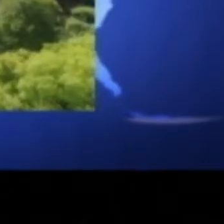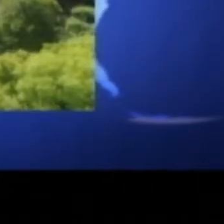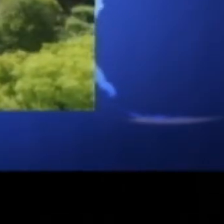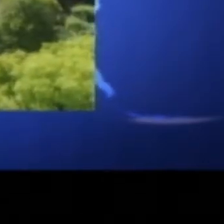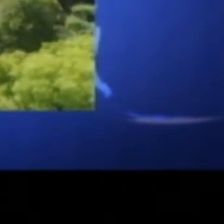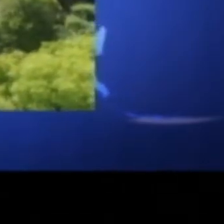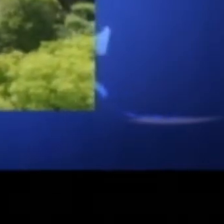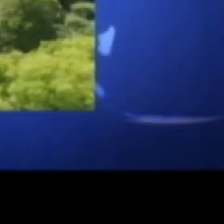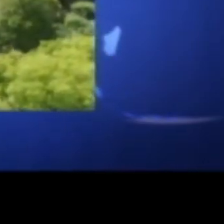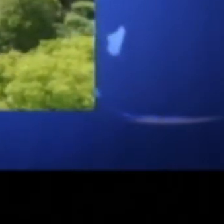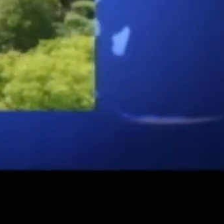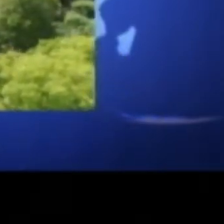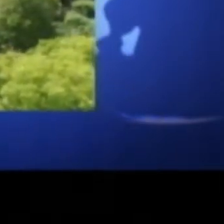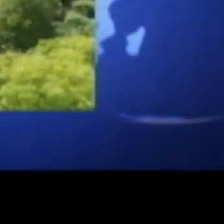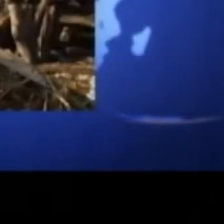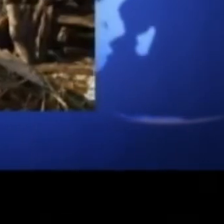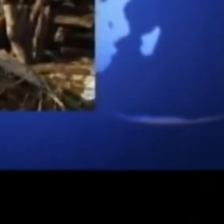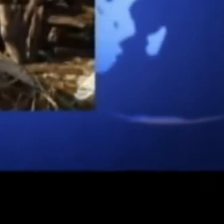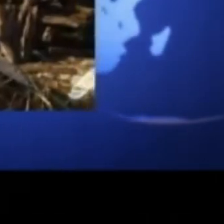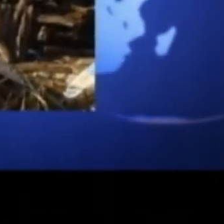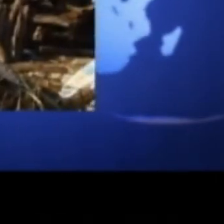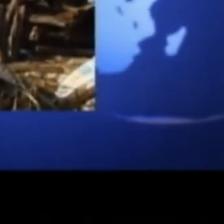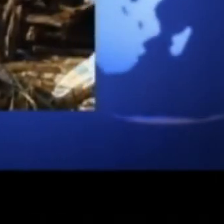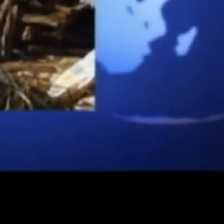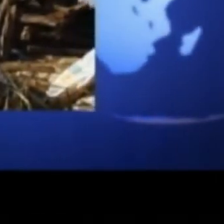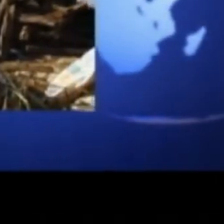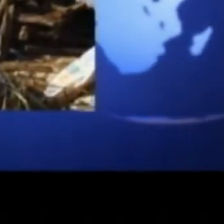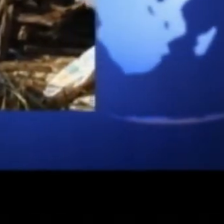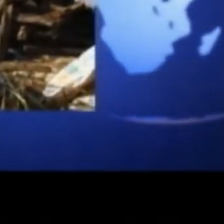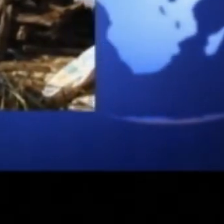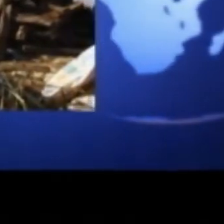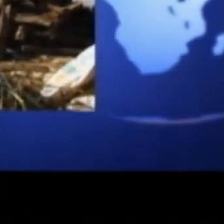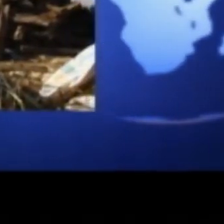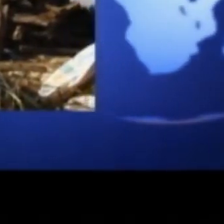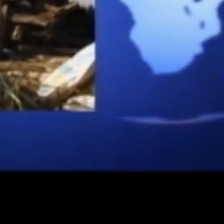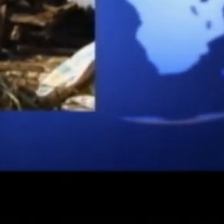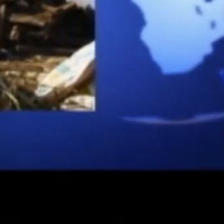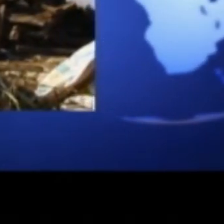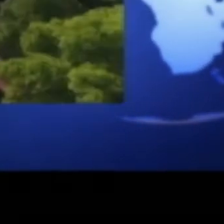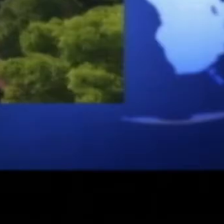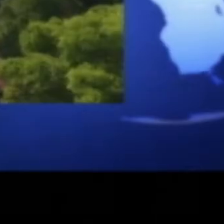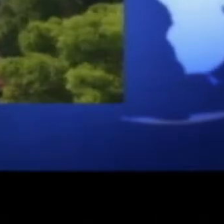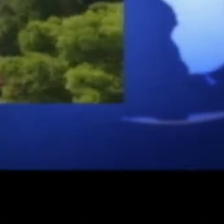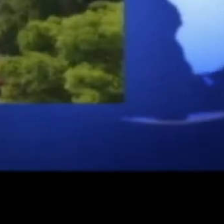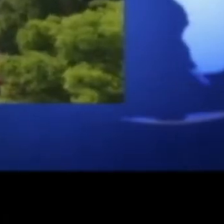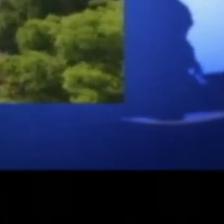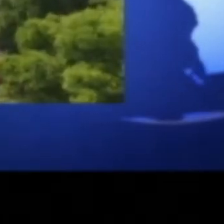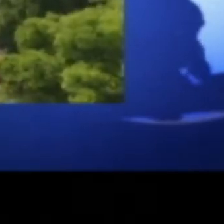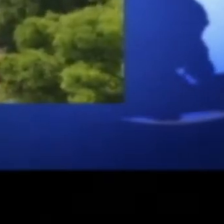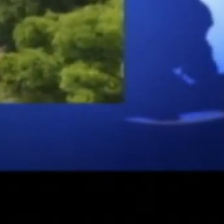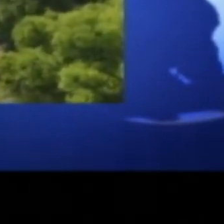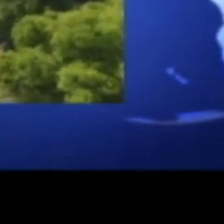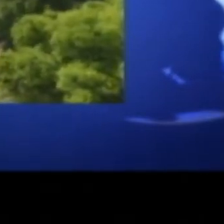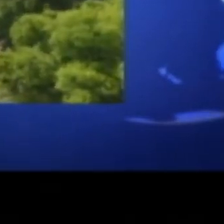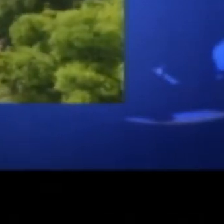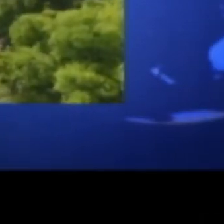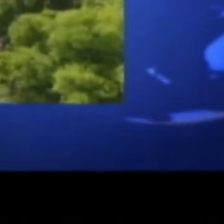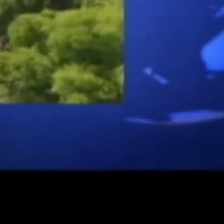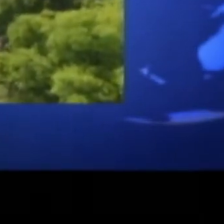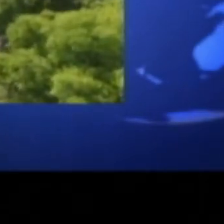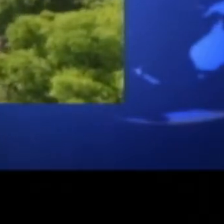The federal government makes firm commitments to integrating clean cooking to scale up the country's climate change